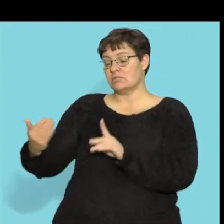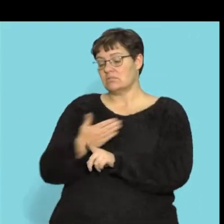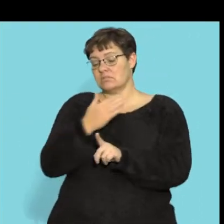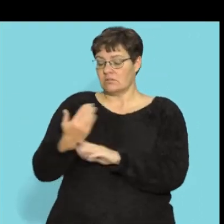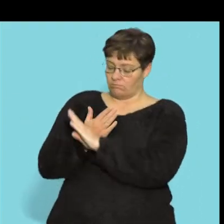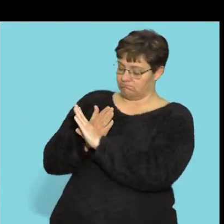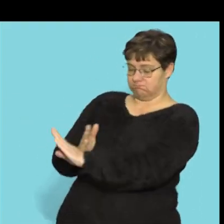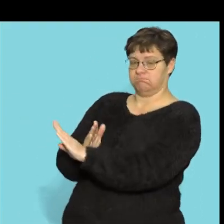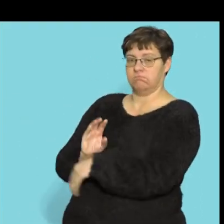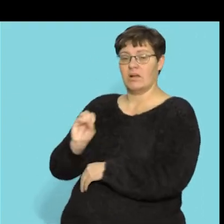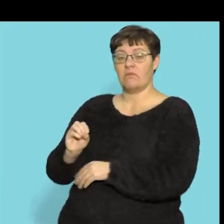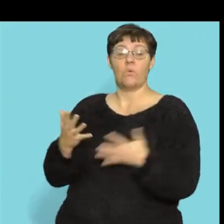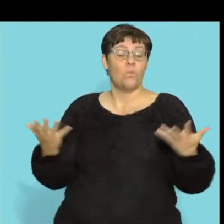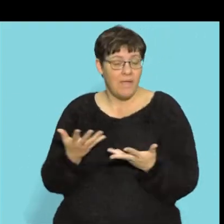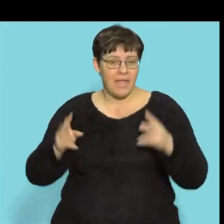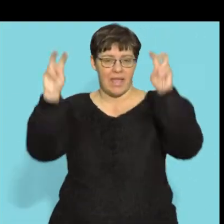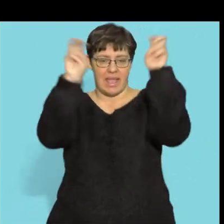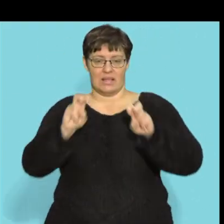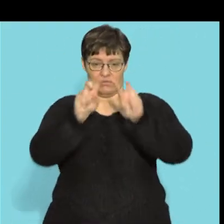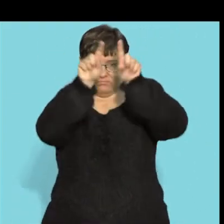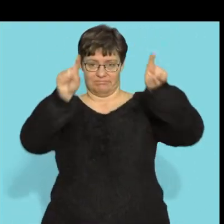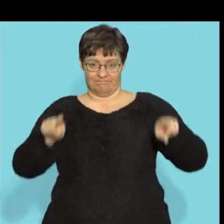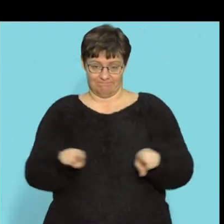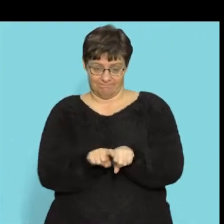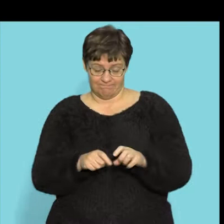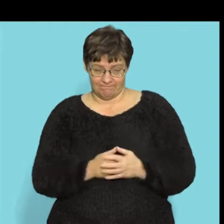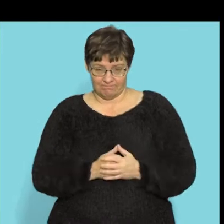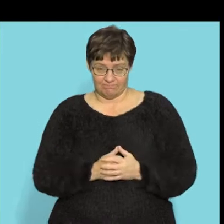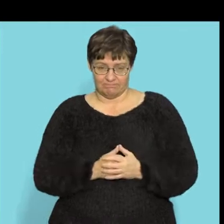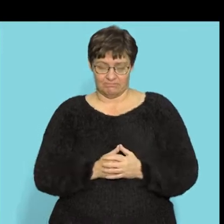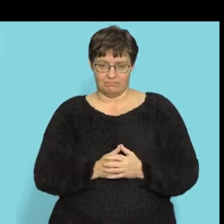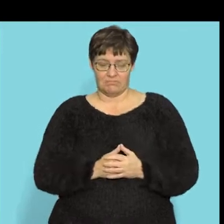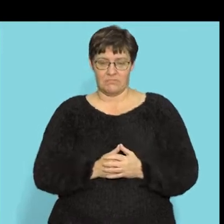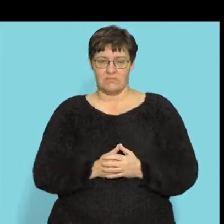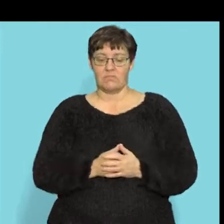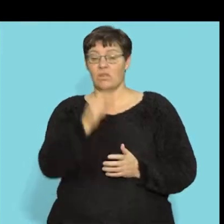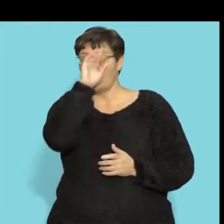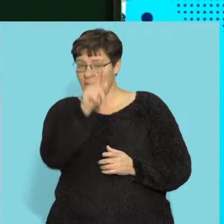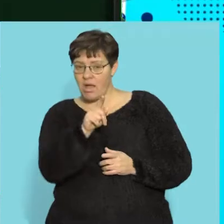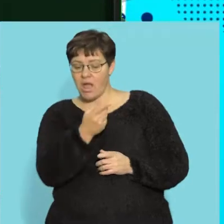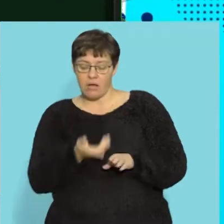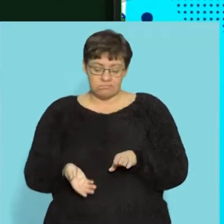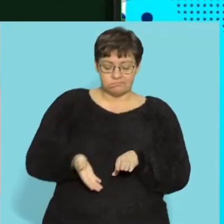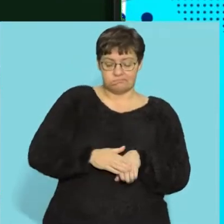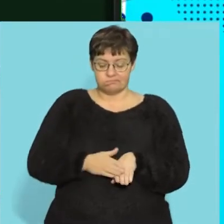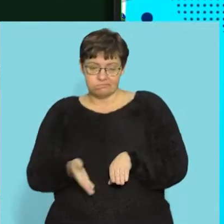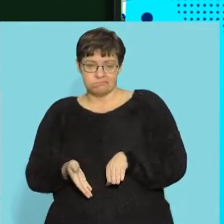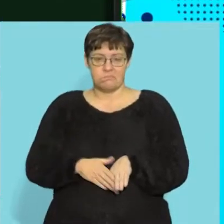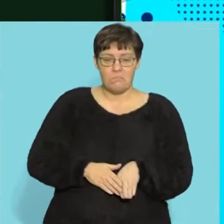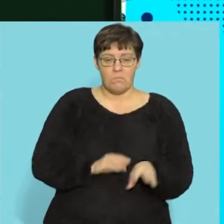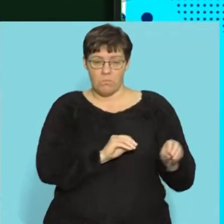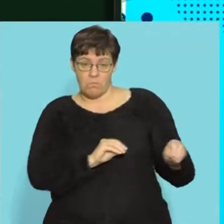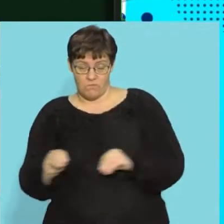the flow of charges in an electric circuit, right? Now remember, the moment we start to